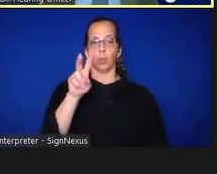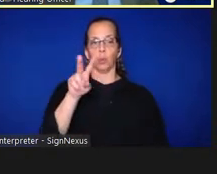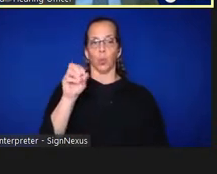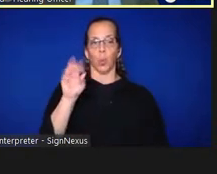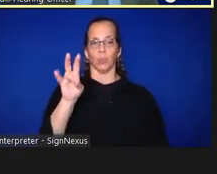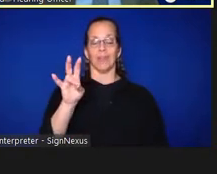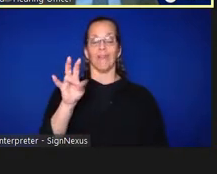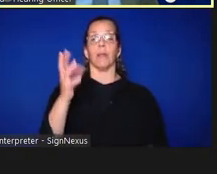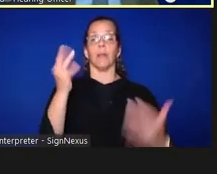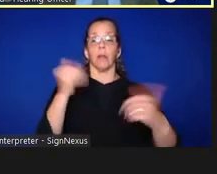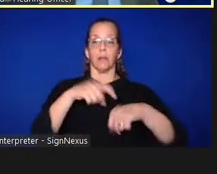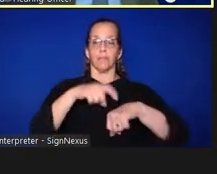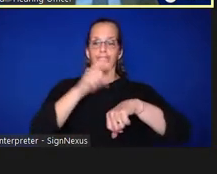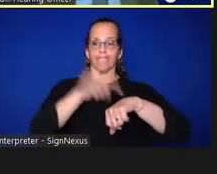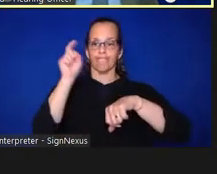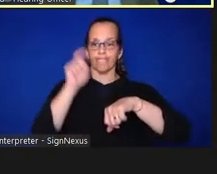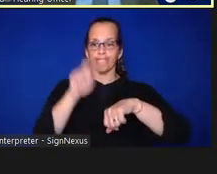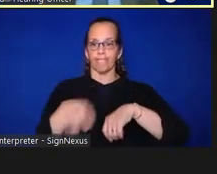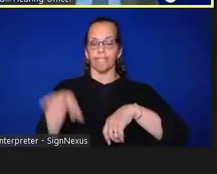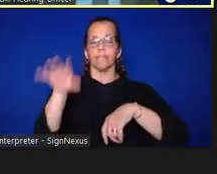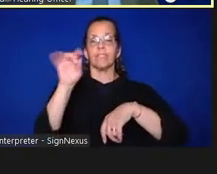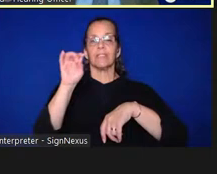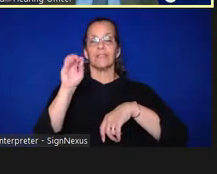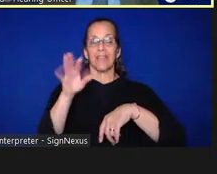thank you again for your participation